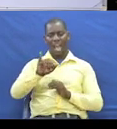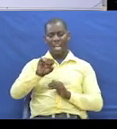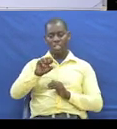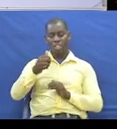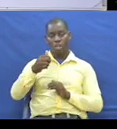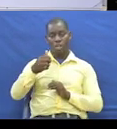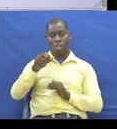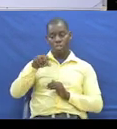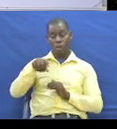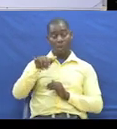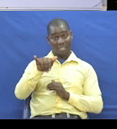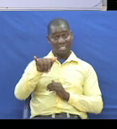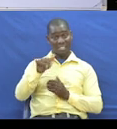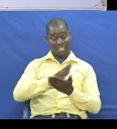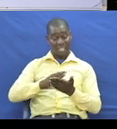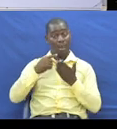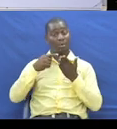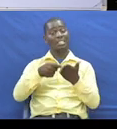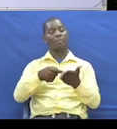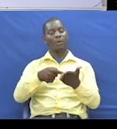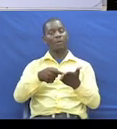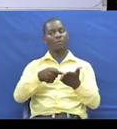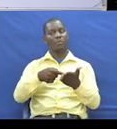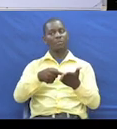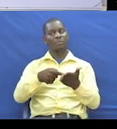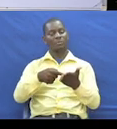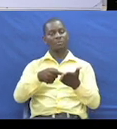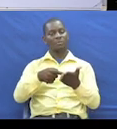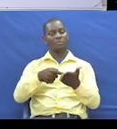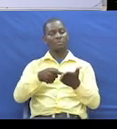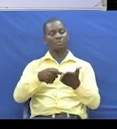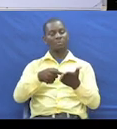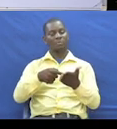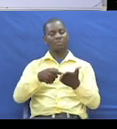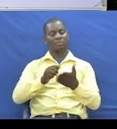isotopes are as shown here. Some examples